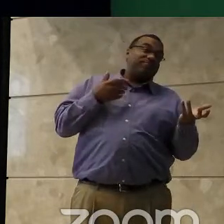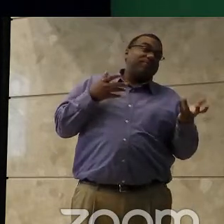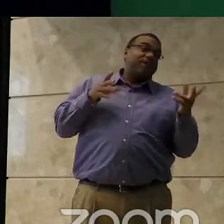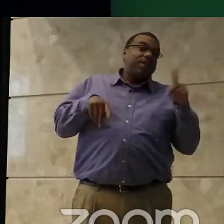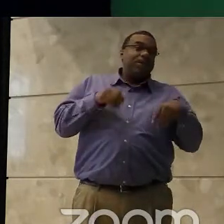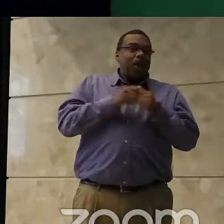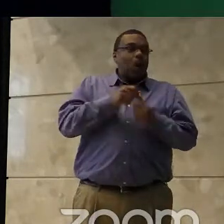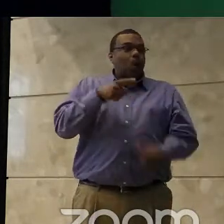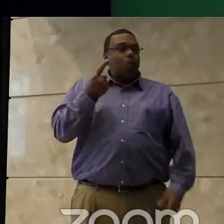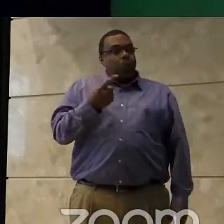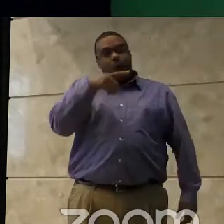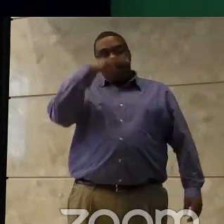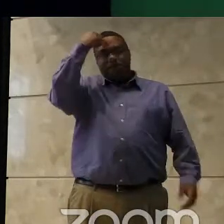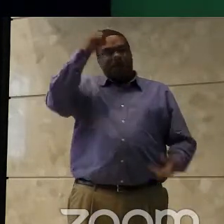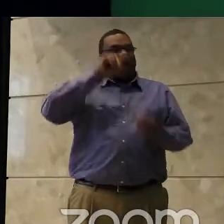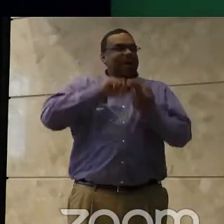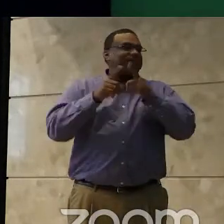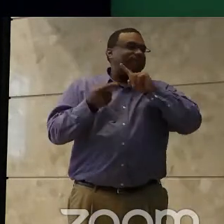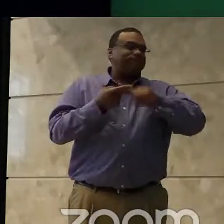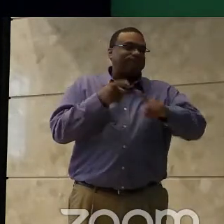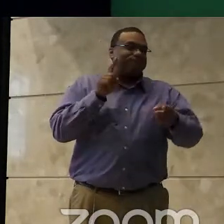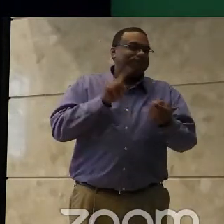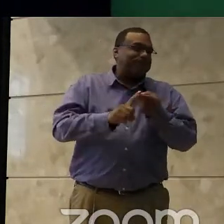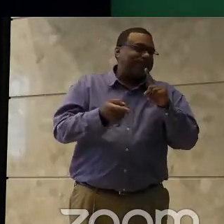their one Black friend.